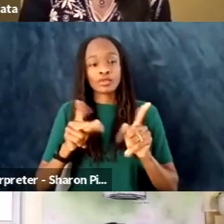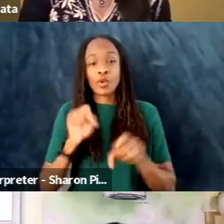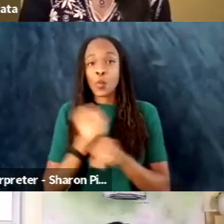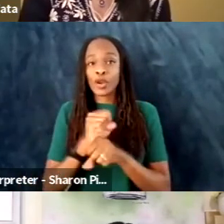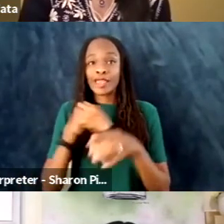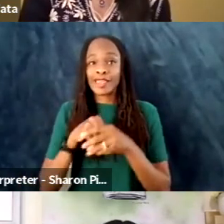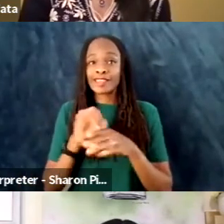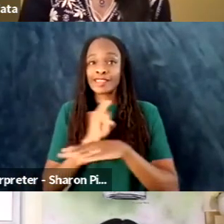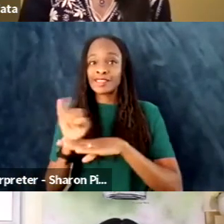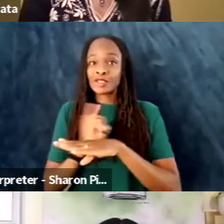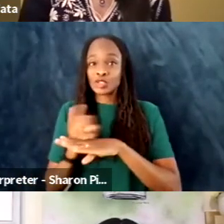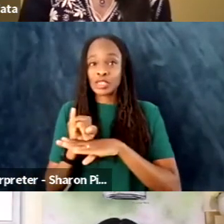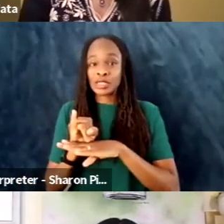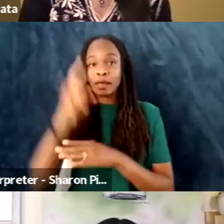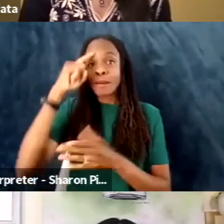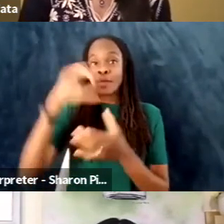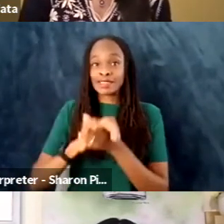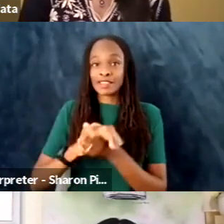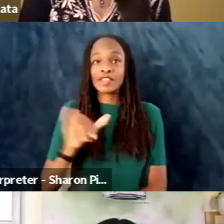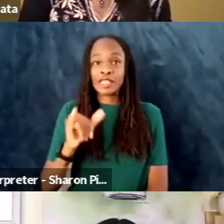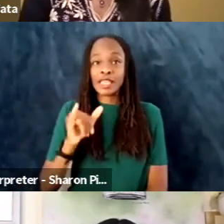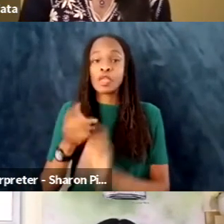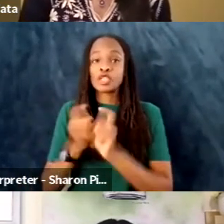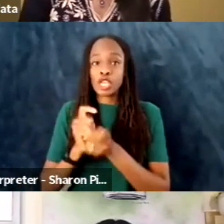also believe the same. A change will come.